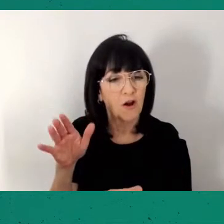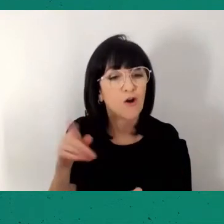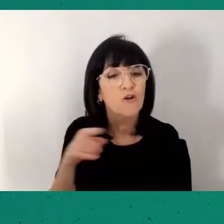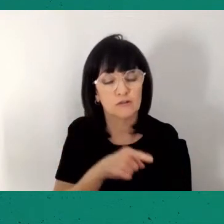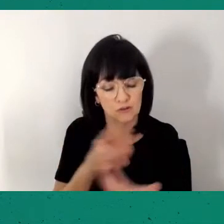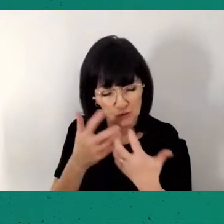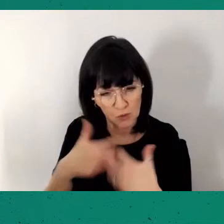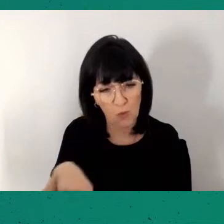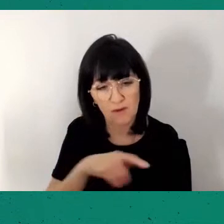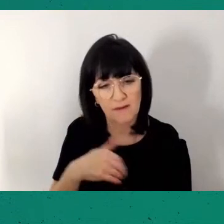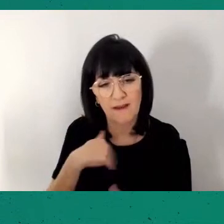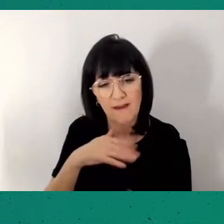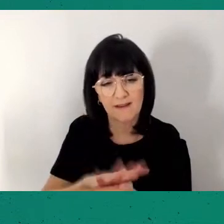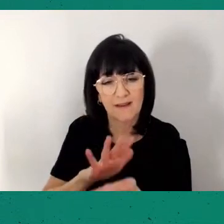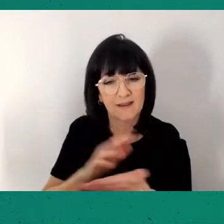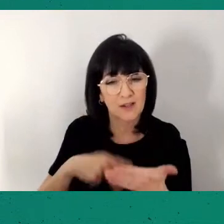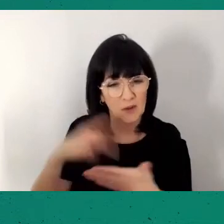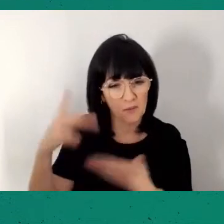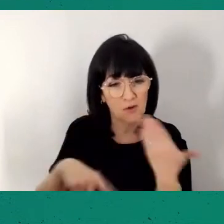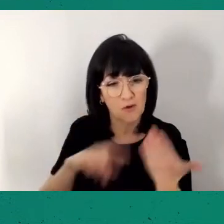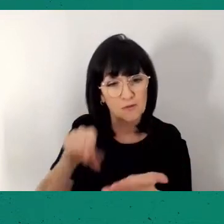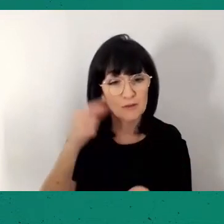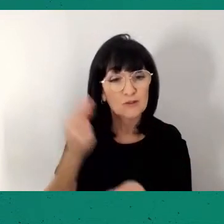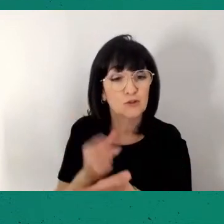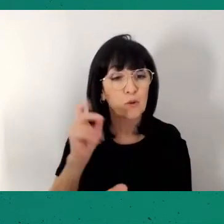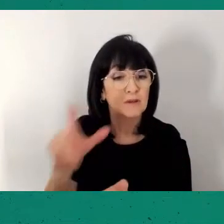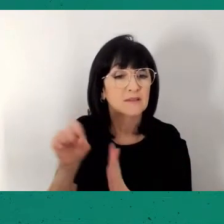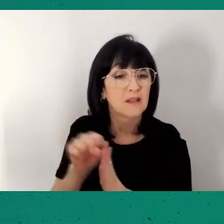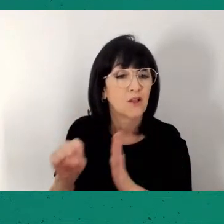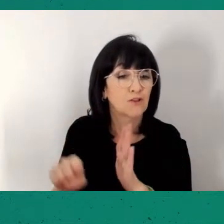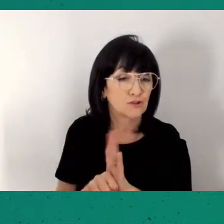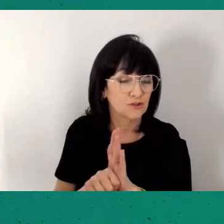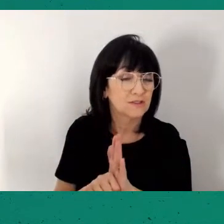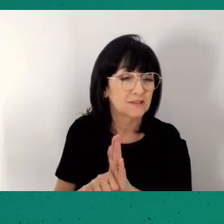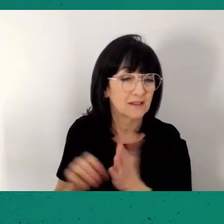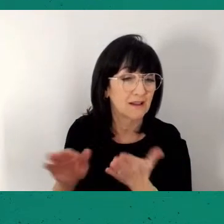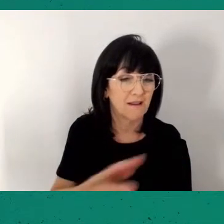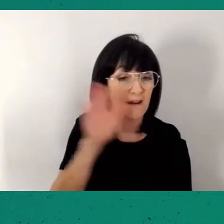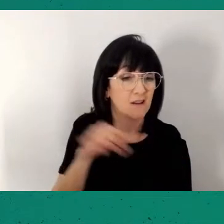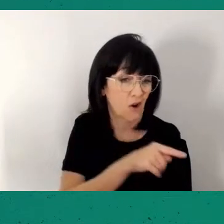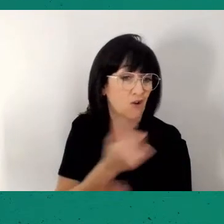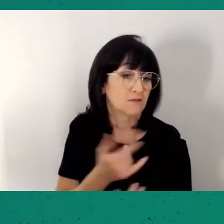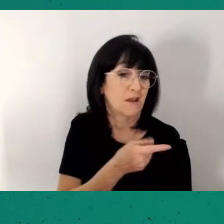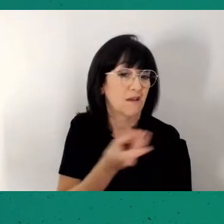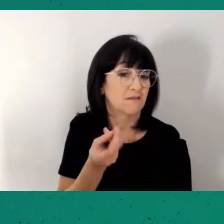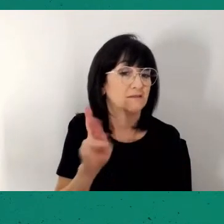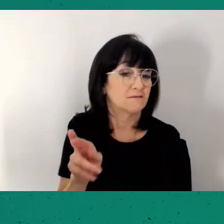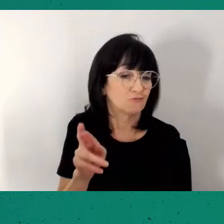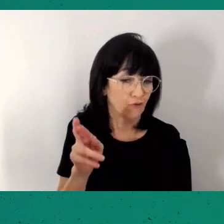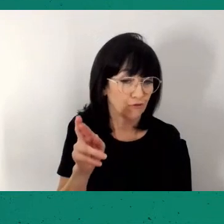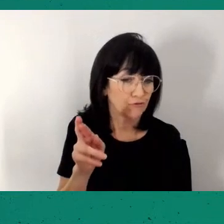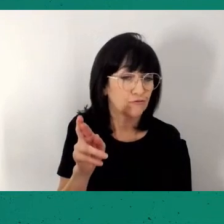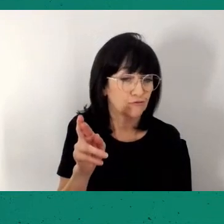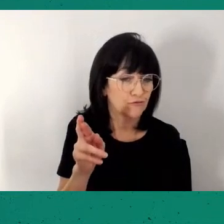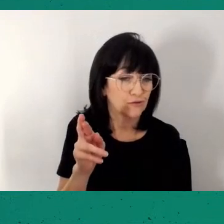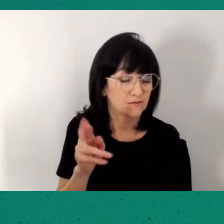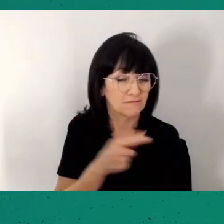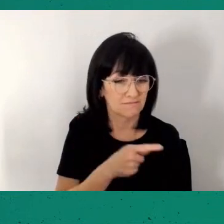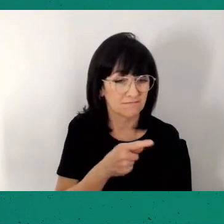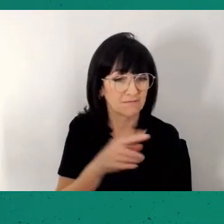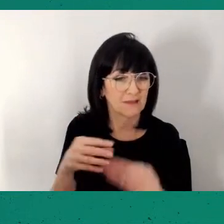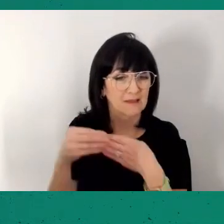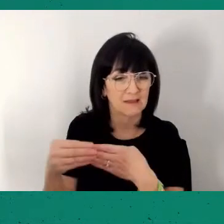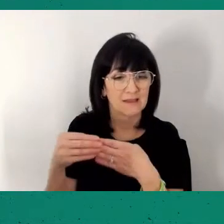academic program and graduated, went to Delaware State College, and ended up with a doctorate degree, and was the head of a department at the